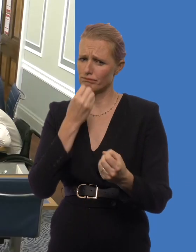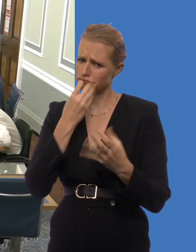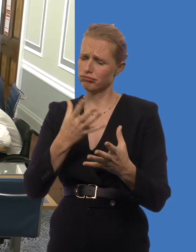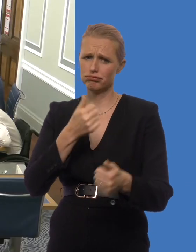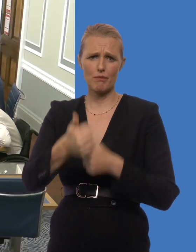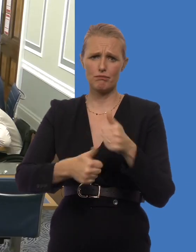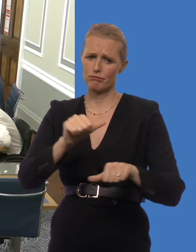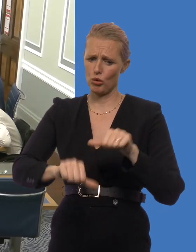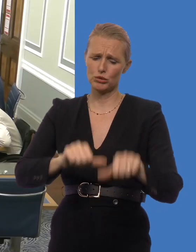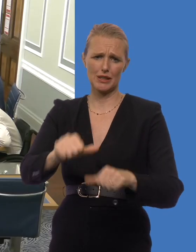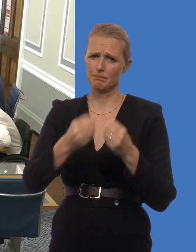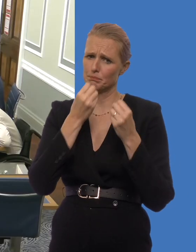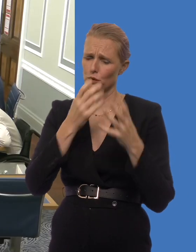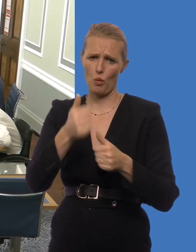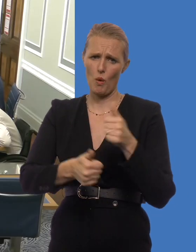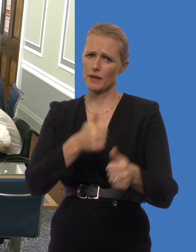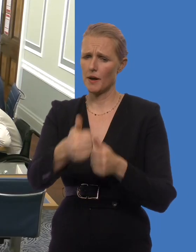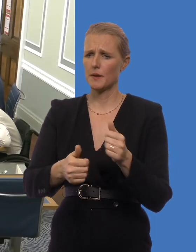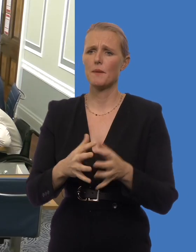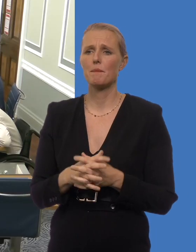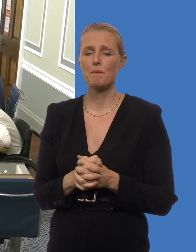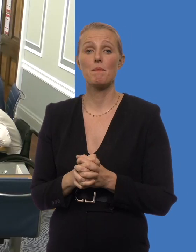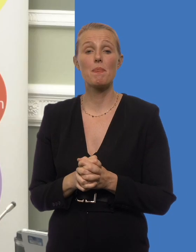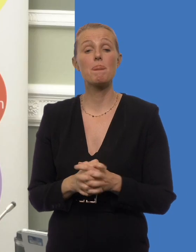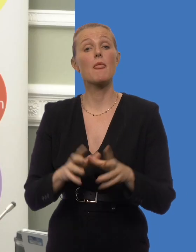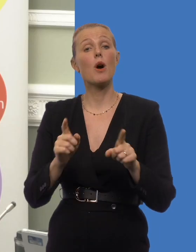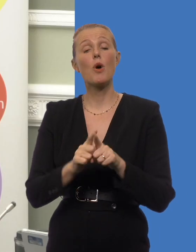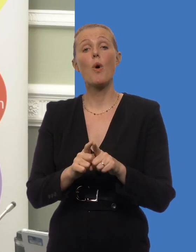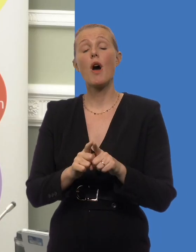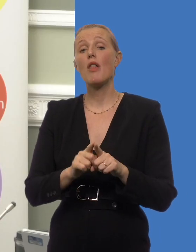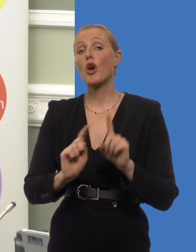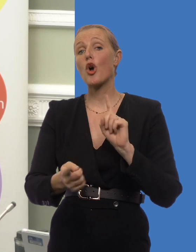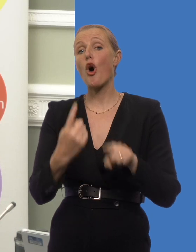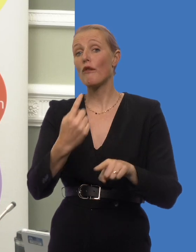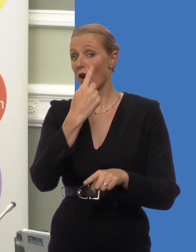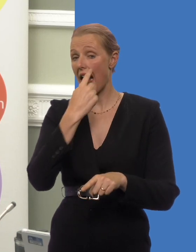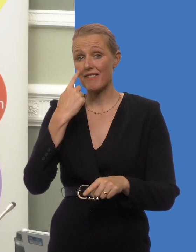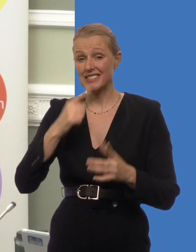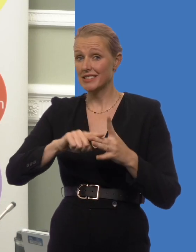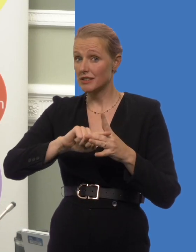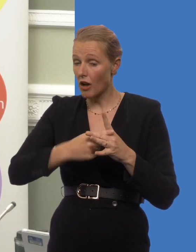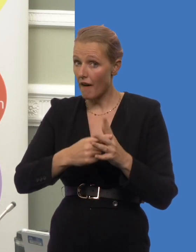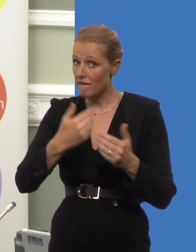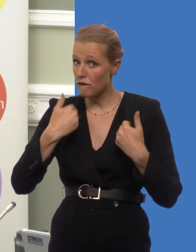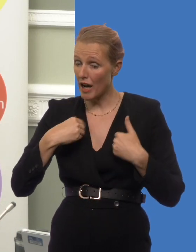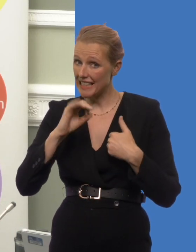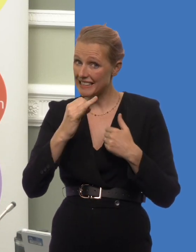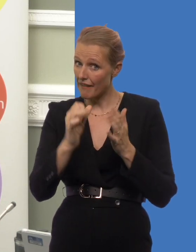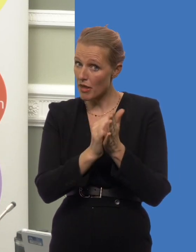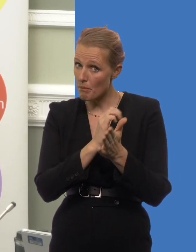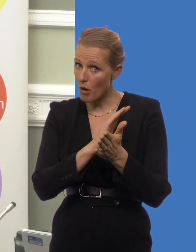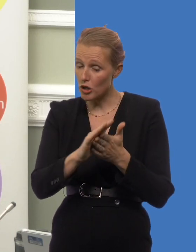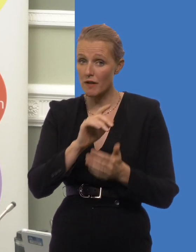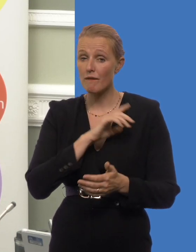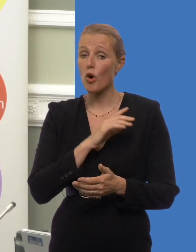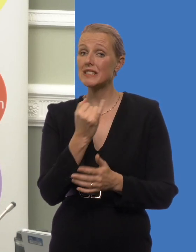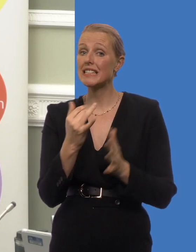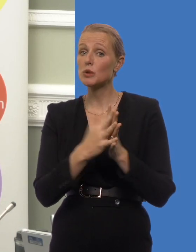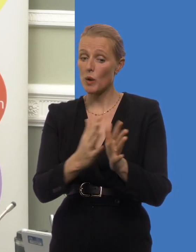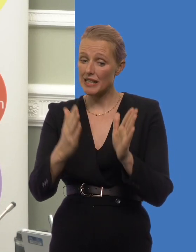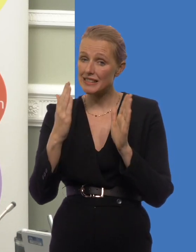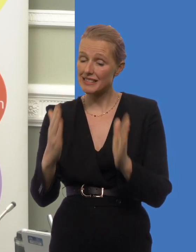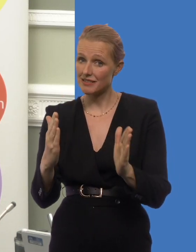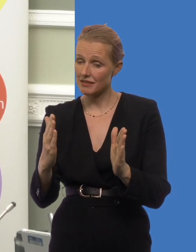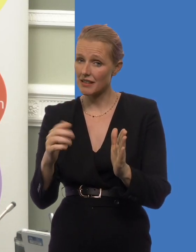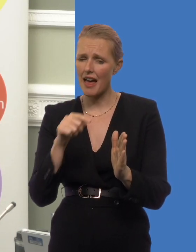you. Also, members, please note the call for evidence is scheduled to begin on Friday 7th of March, and that will take a period of 6 weeks. This